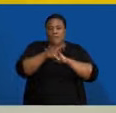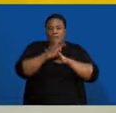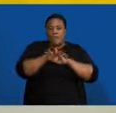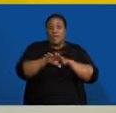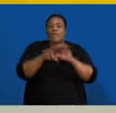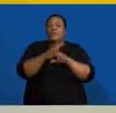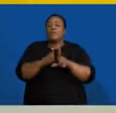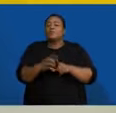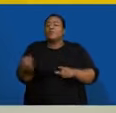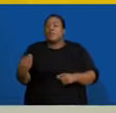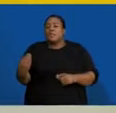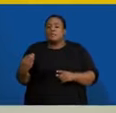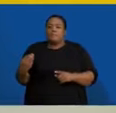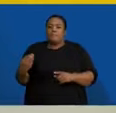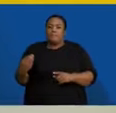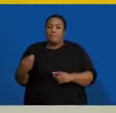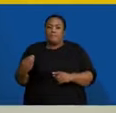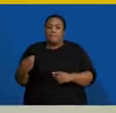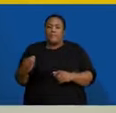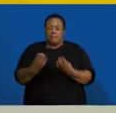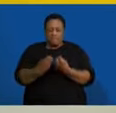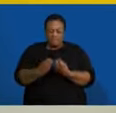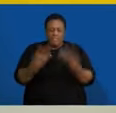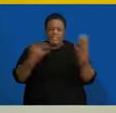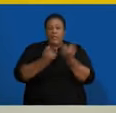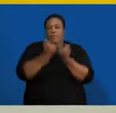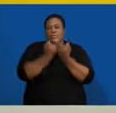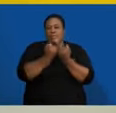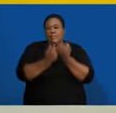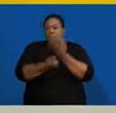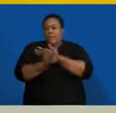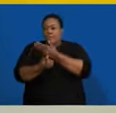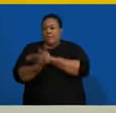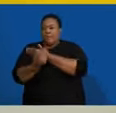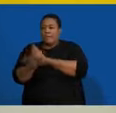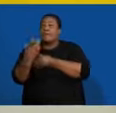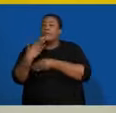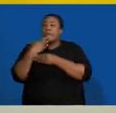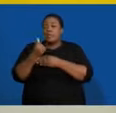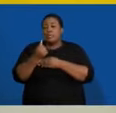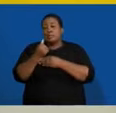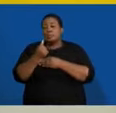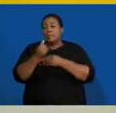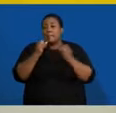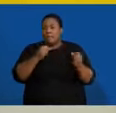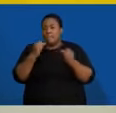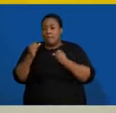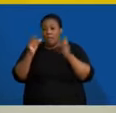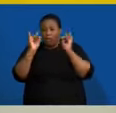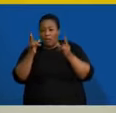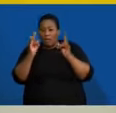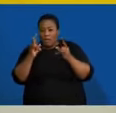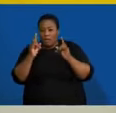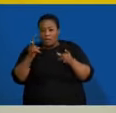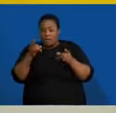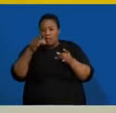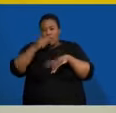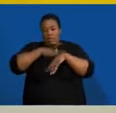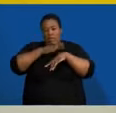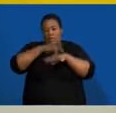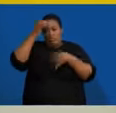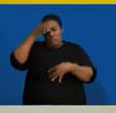us up on our WhatsApp line. There's so many competitions going on, guys, so please stay tuned to get more details. As always, I